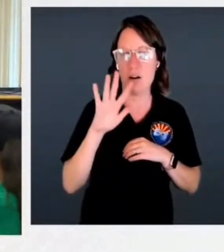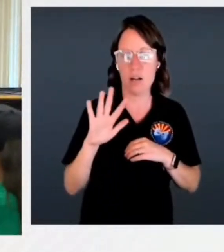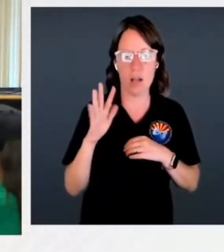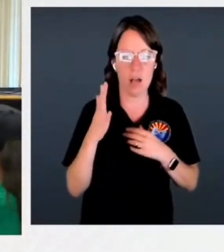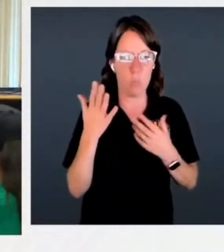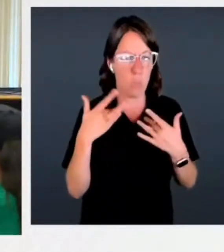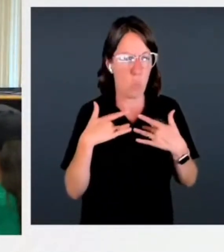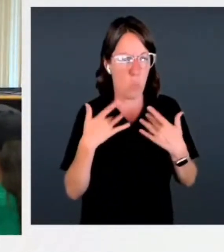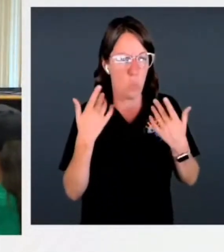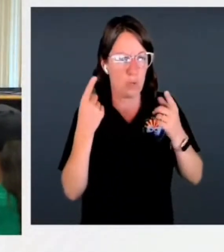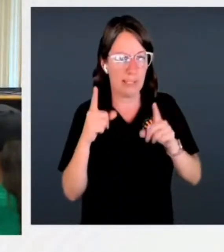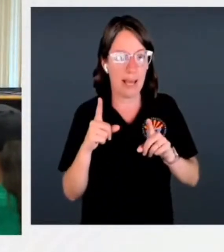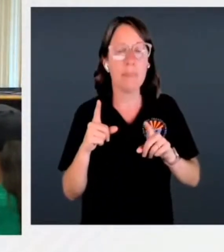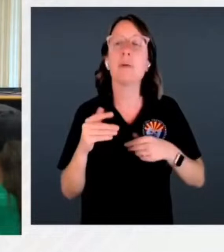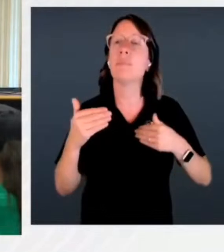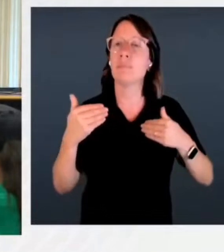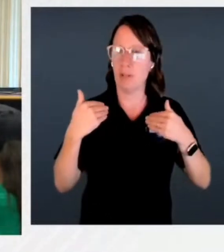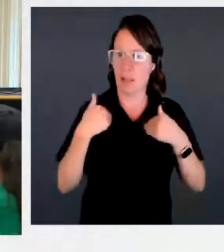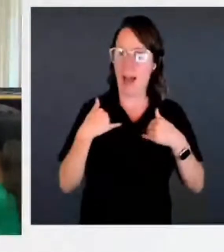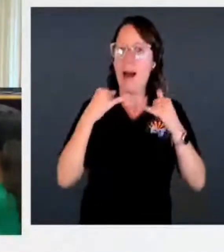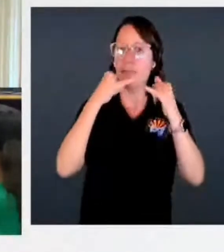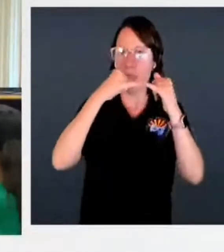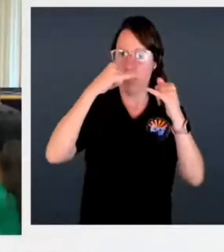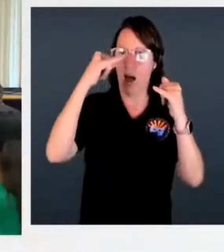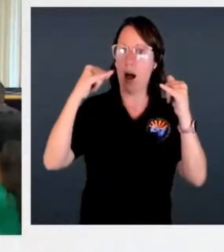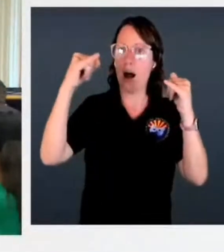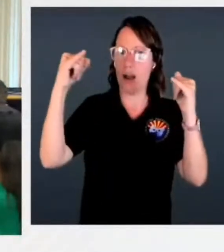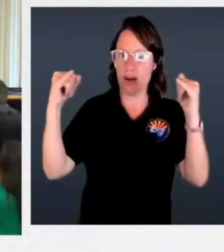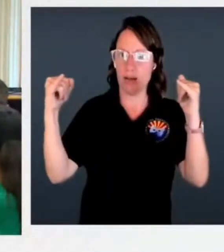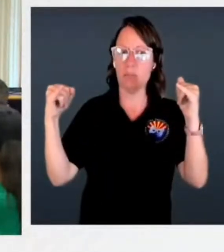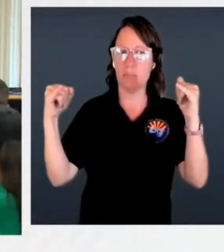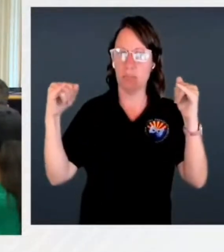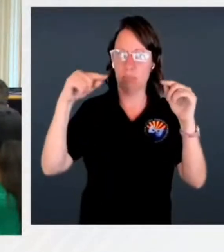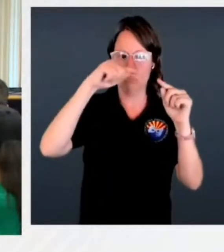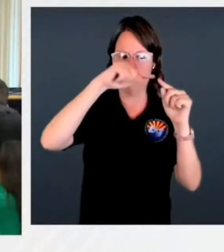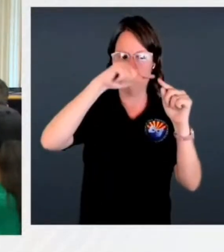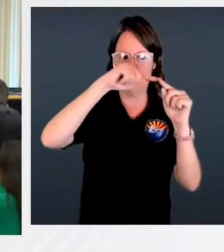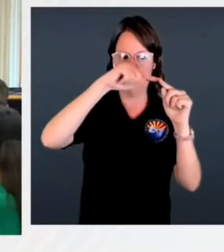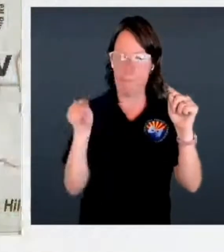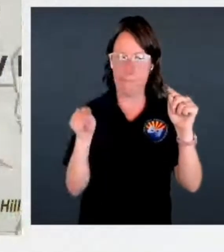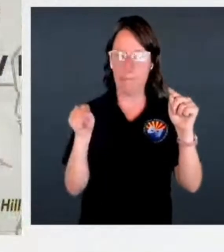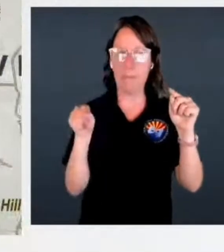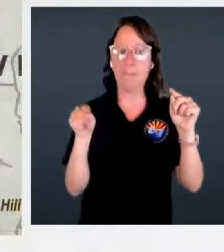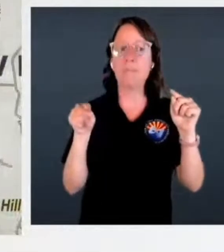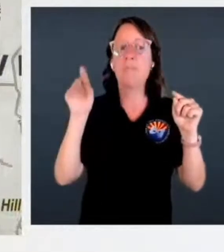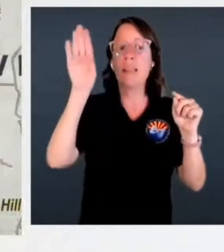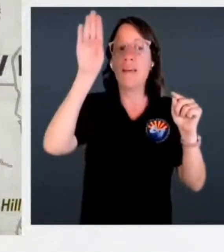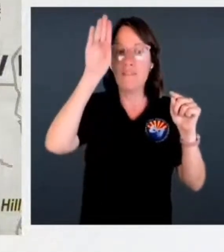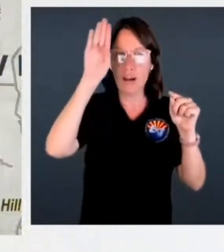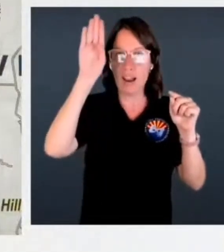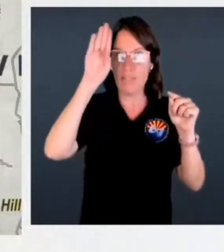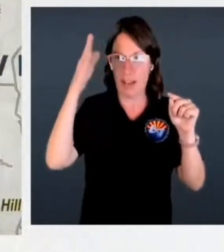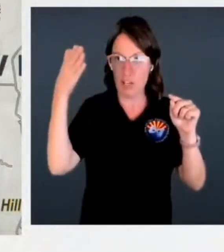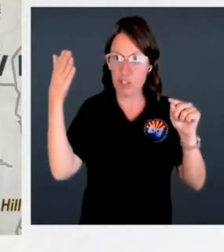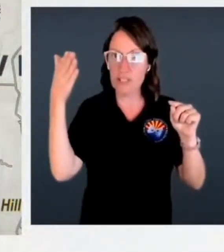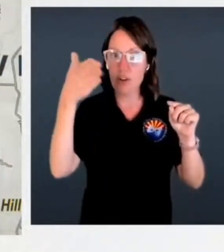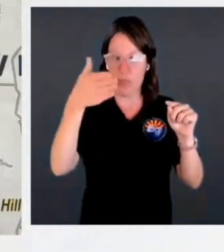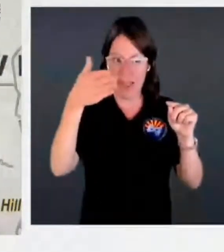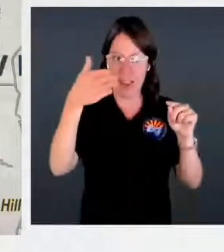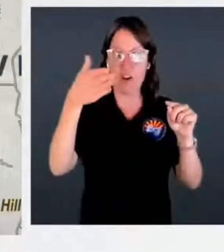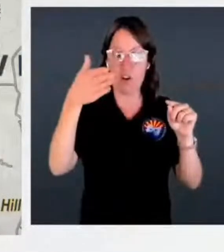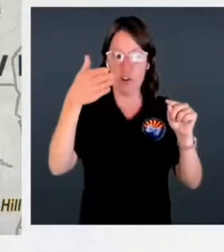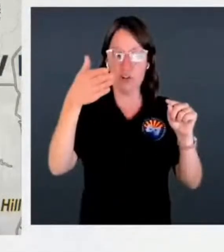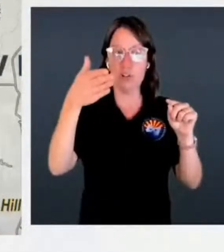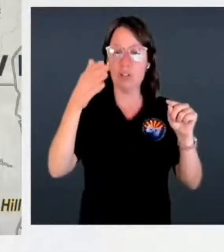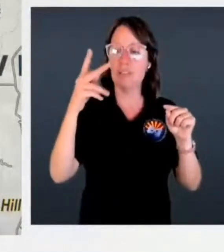we have a containment line over the top there. We've also brought firefighters up and building containment line coming up from